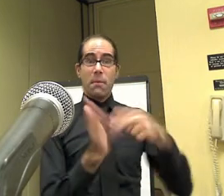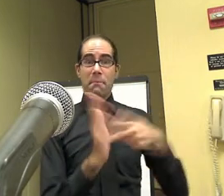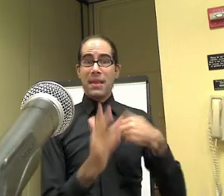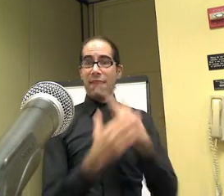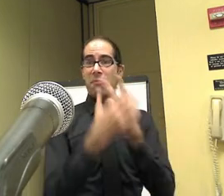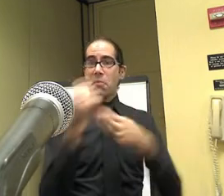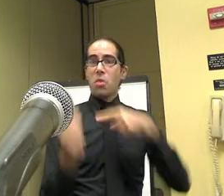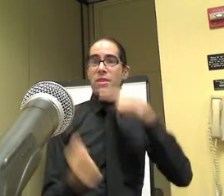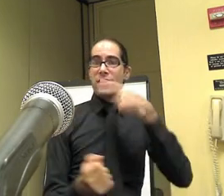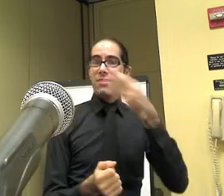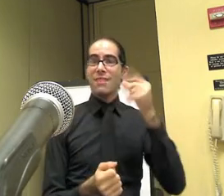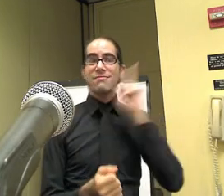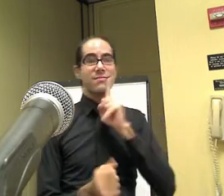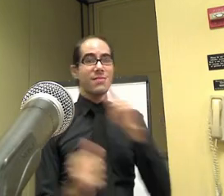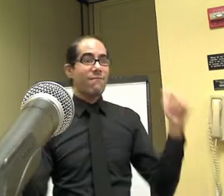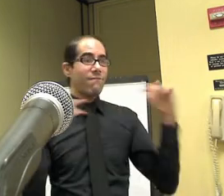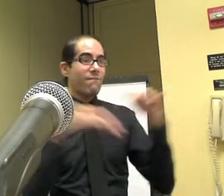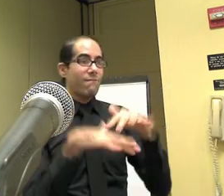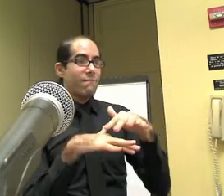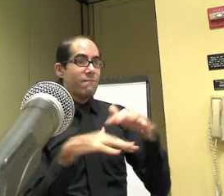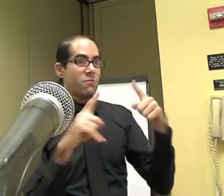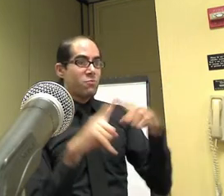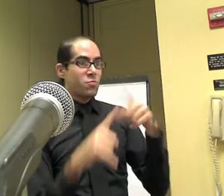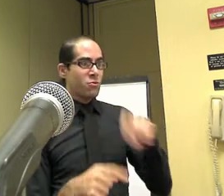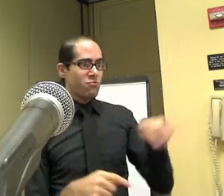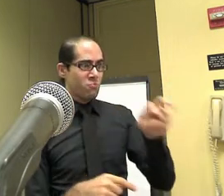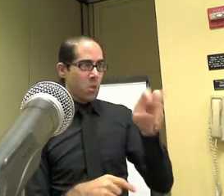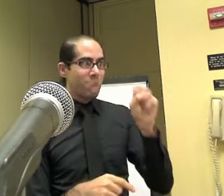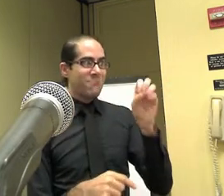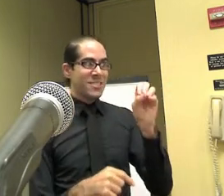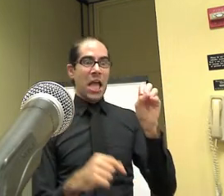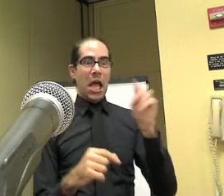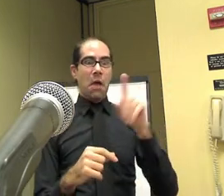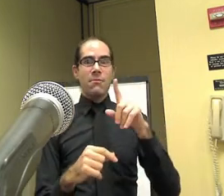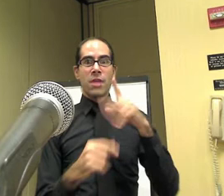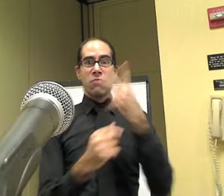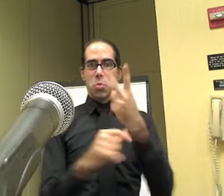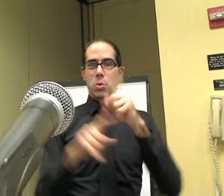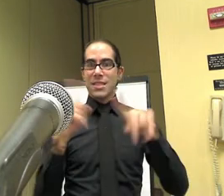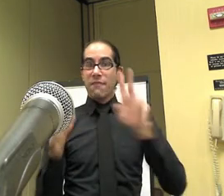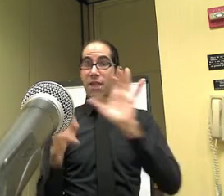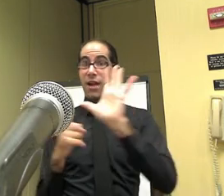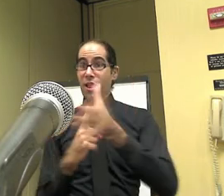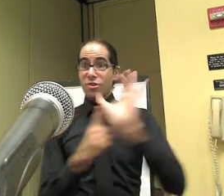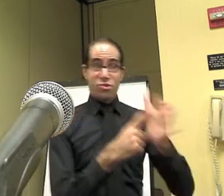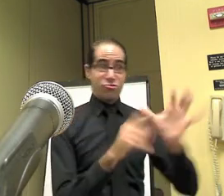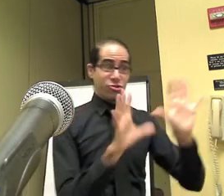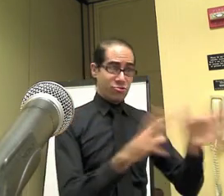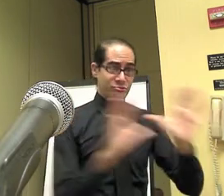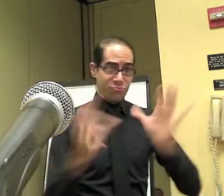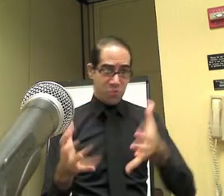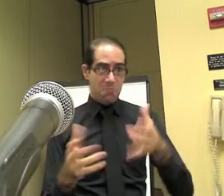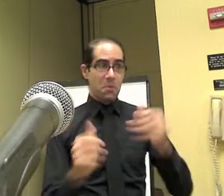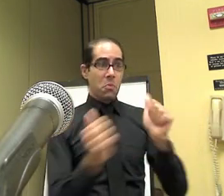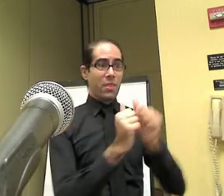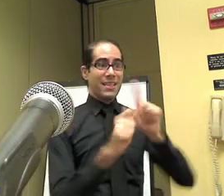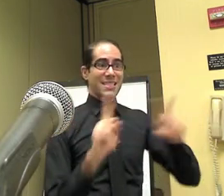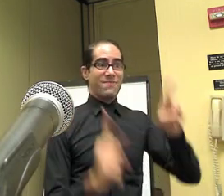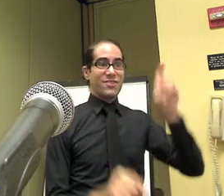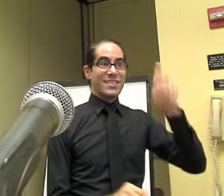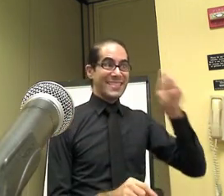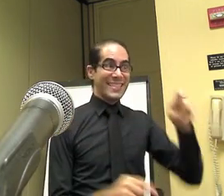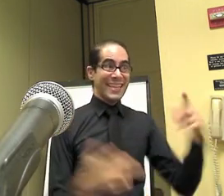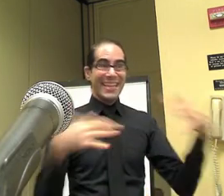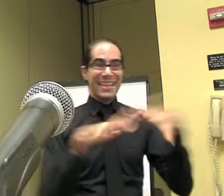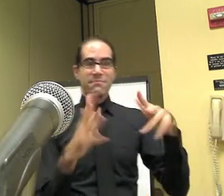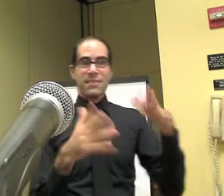happens when, especially in interpreted tours, when you have deaf and hearing people come together, that the two